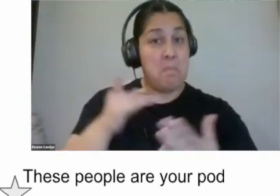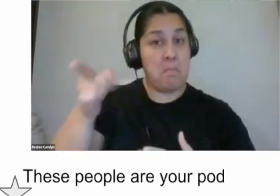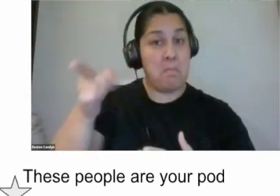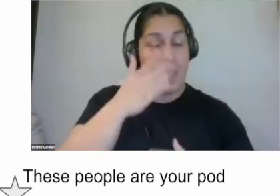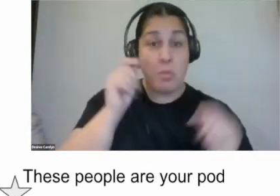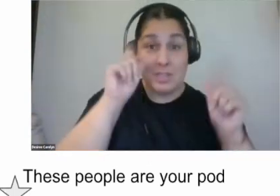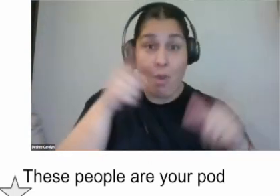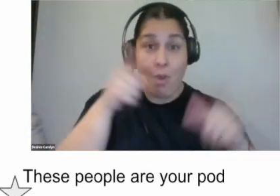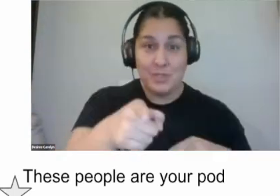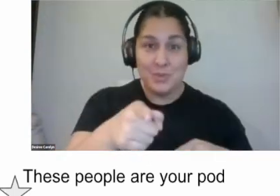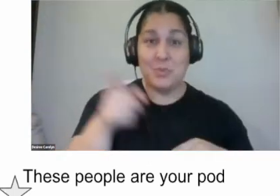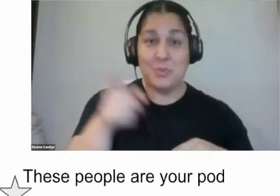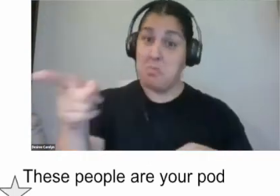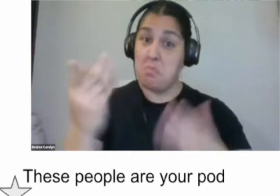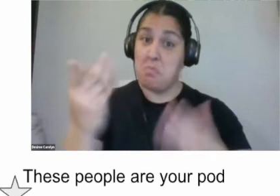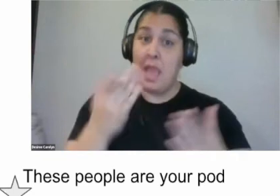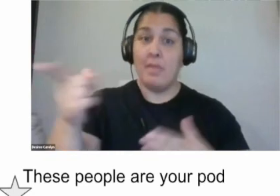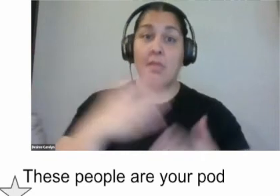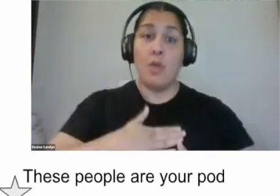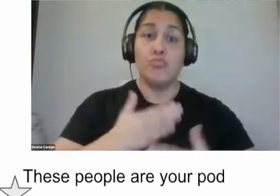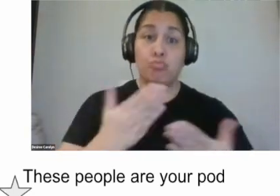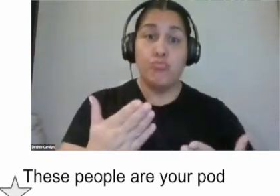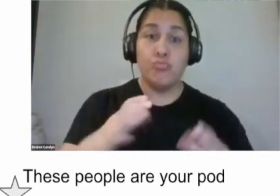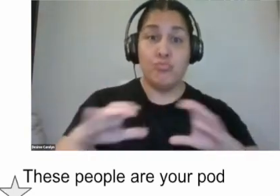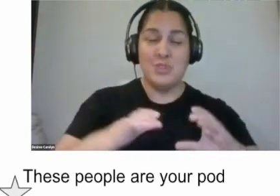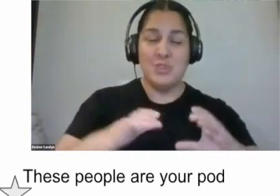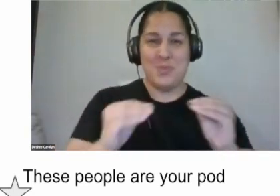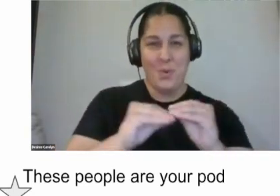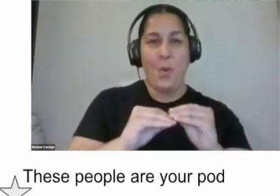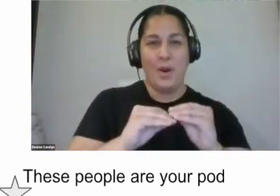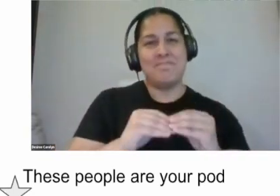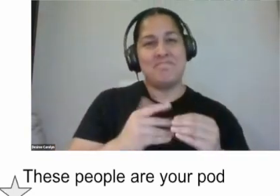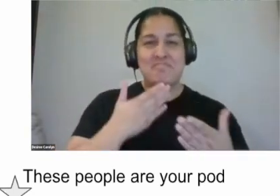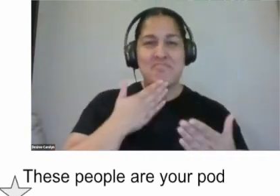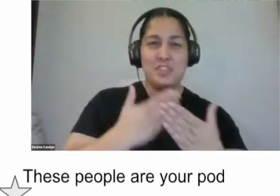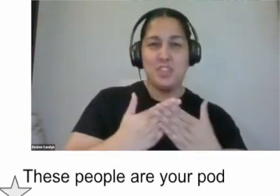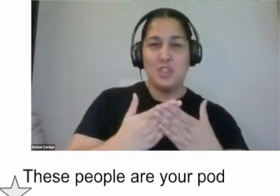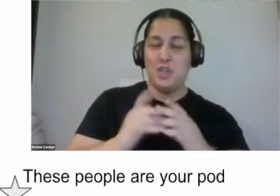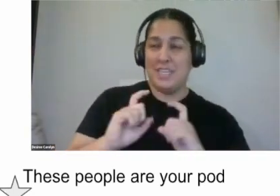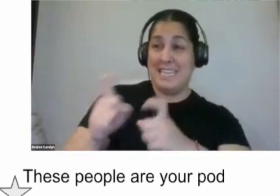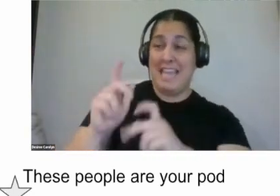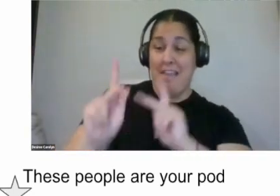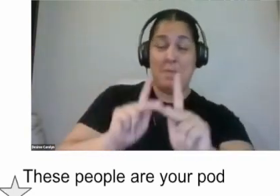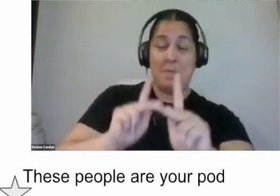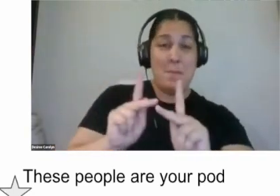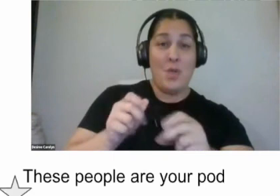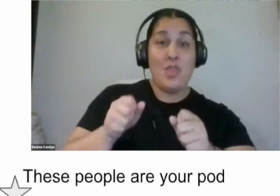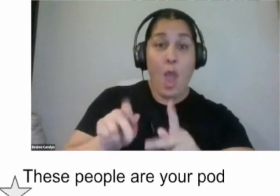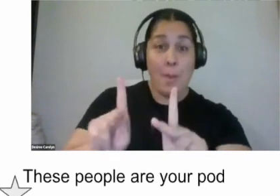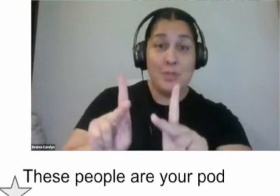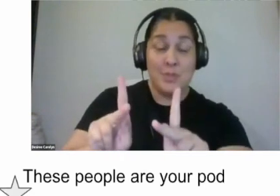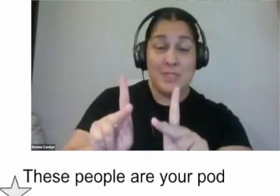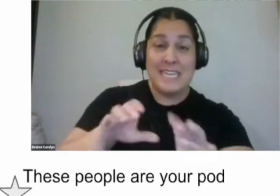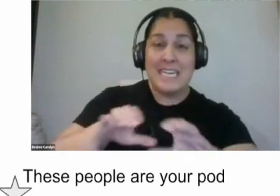thought. It's always good to give people the opportunity to be different. That includes